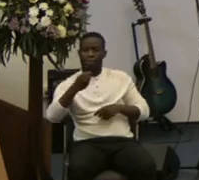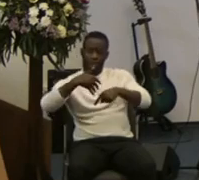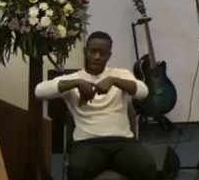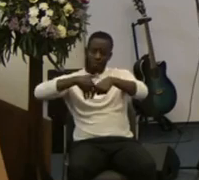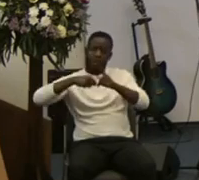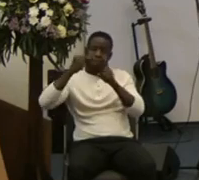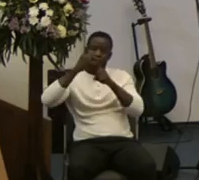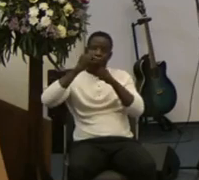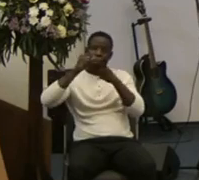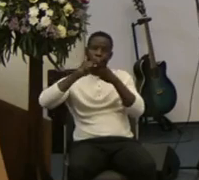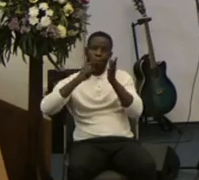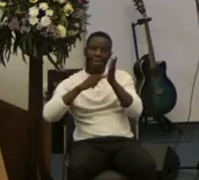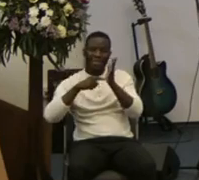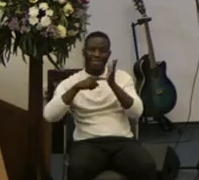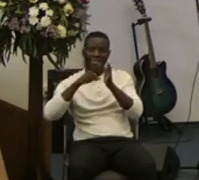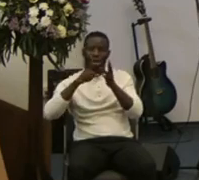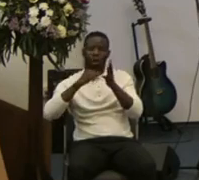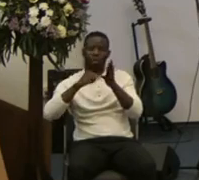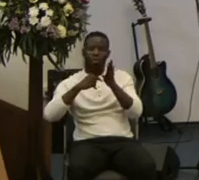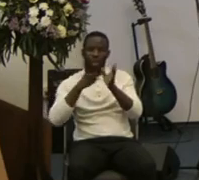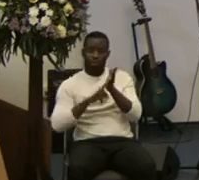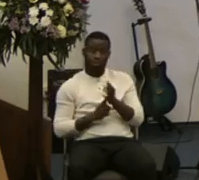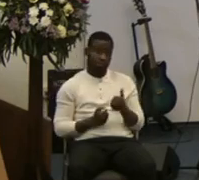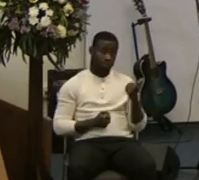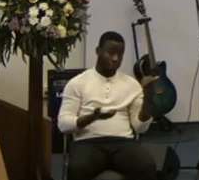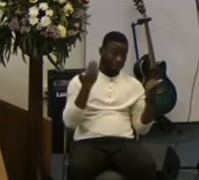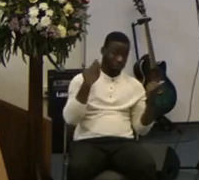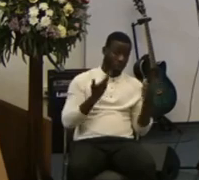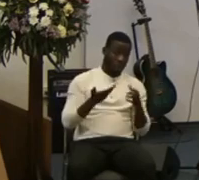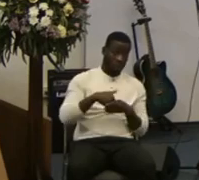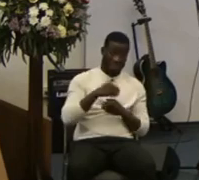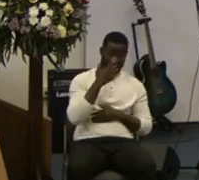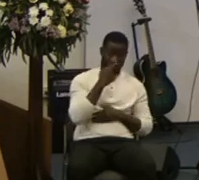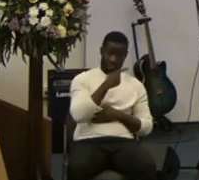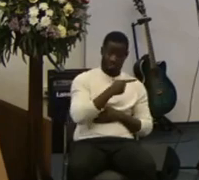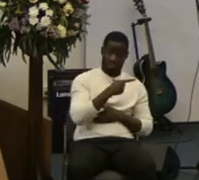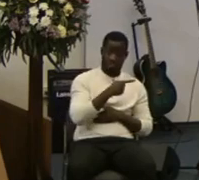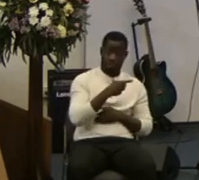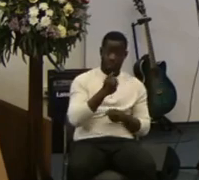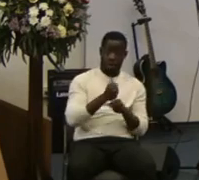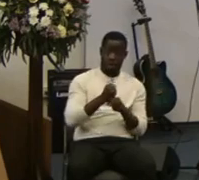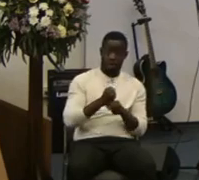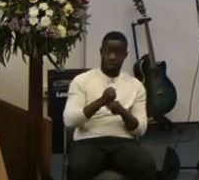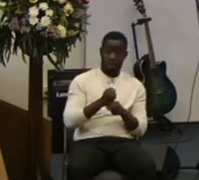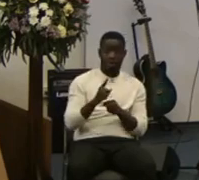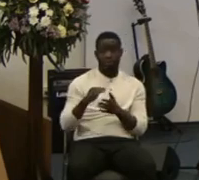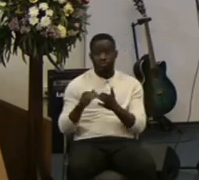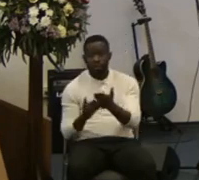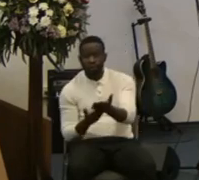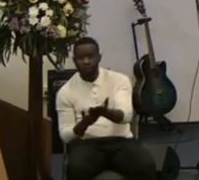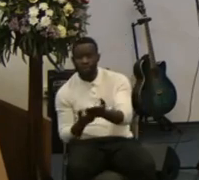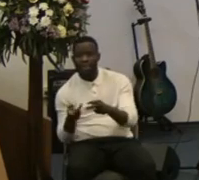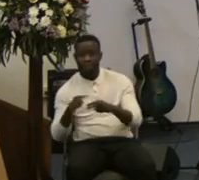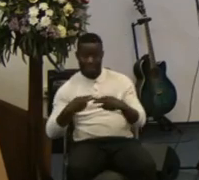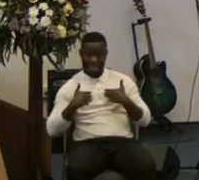in Pentecostalism. I worshipped in a Pentecostal church when I was a teenager. It wasn't a service if we didn't